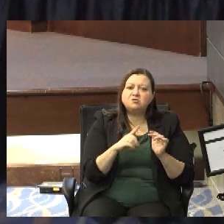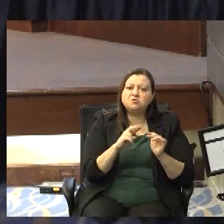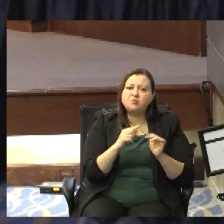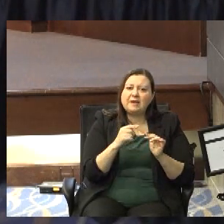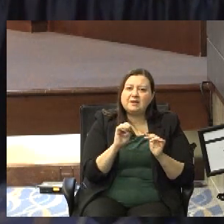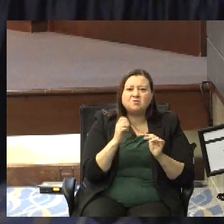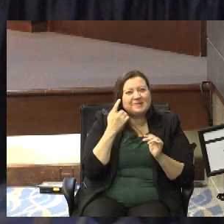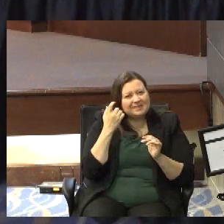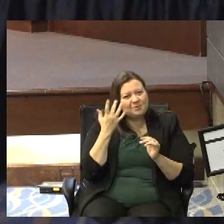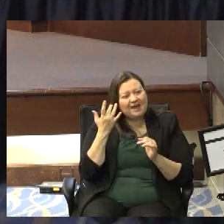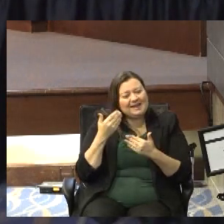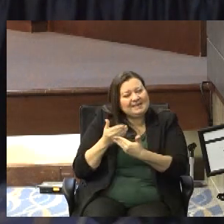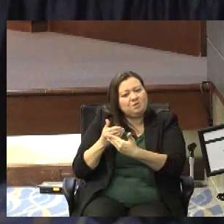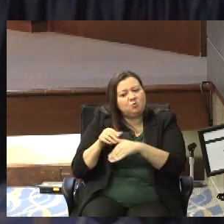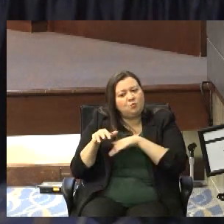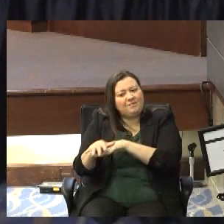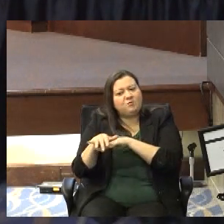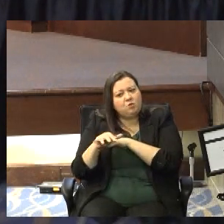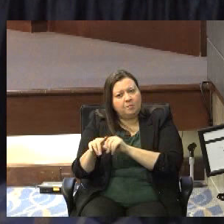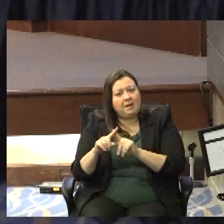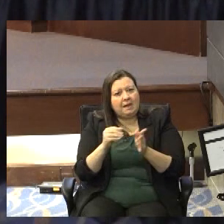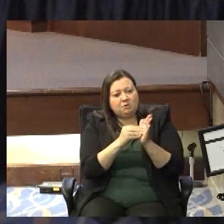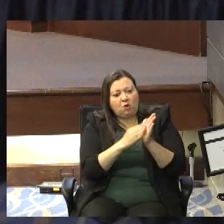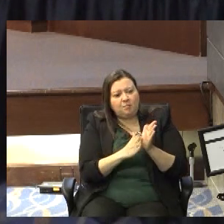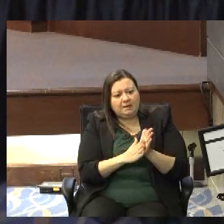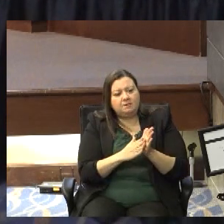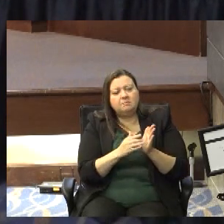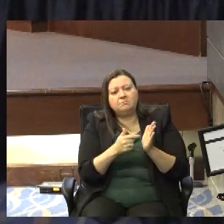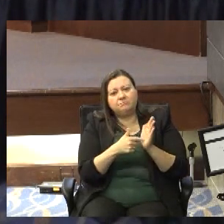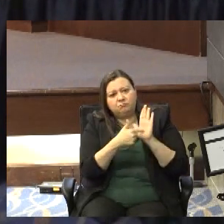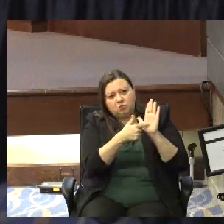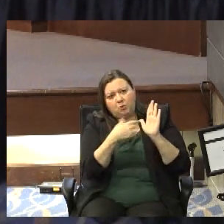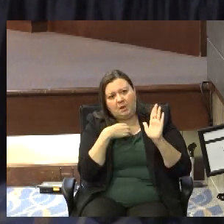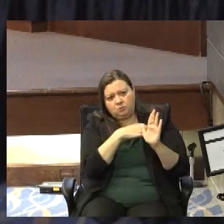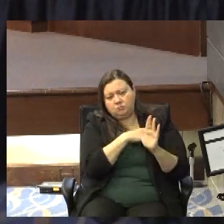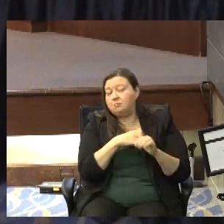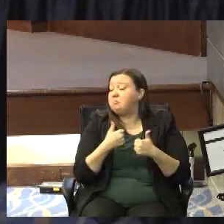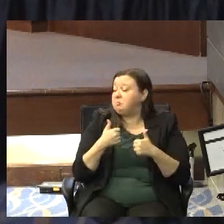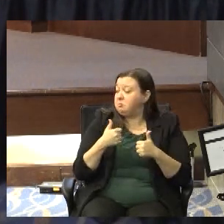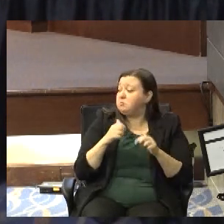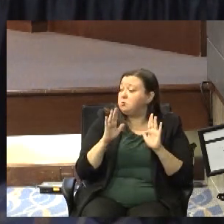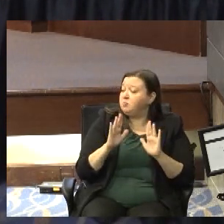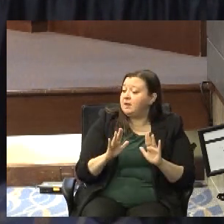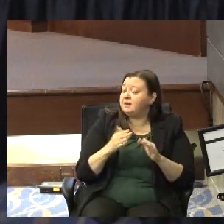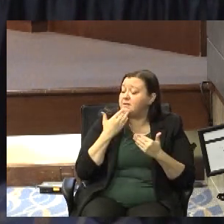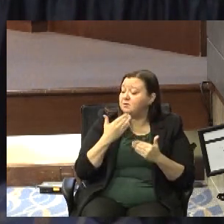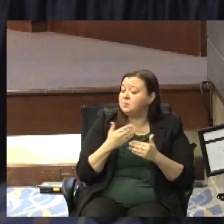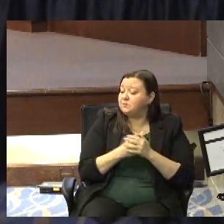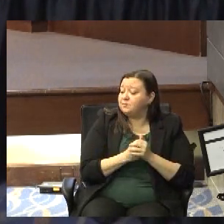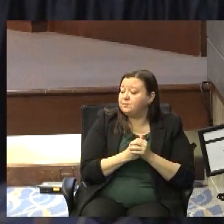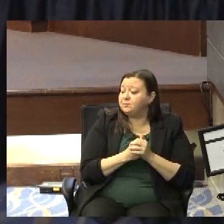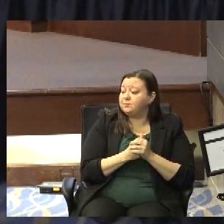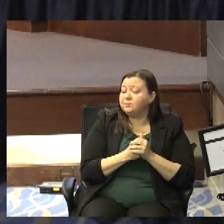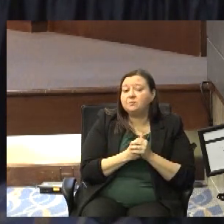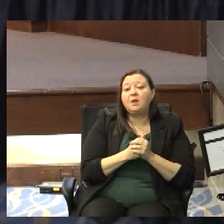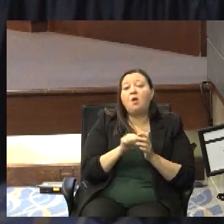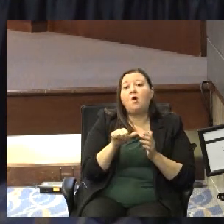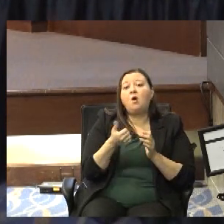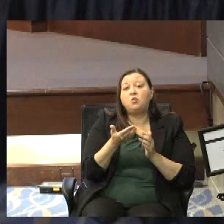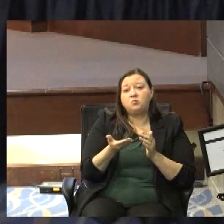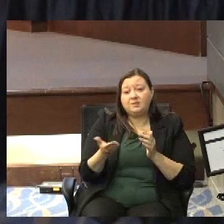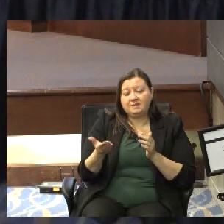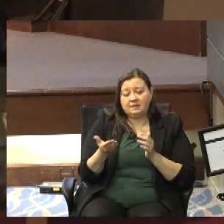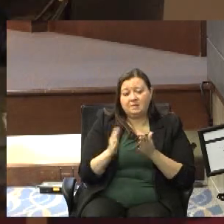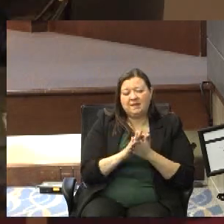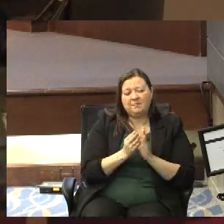river. But I'd be happy to document those for council. Great, thanks, Bradley. Then the other thing I'd say, again, I need to get more